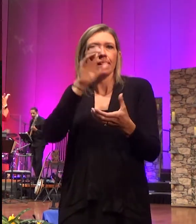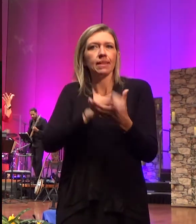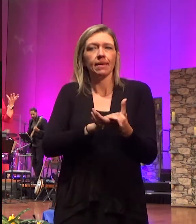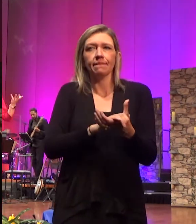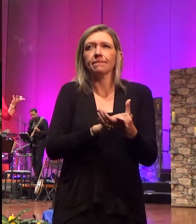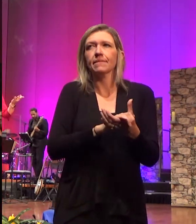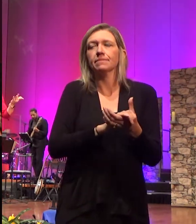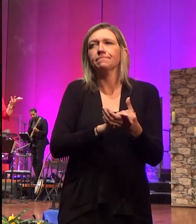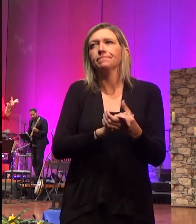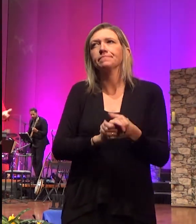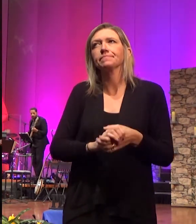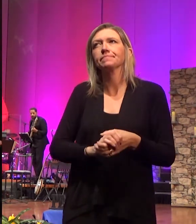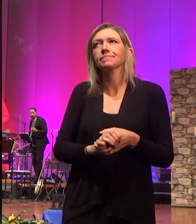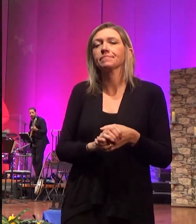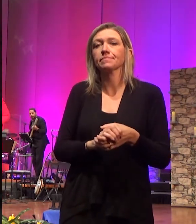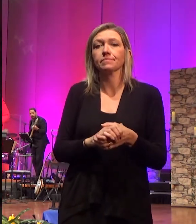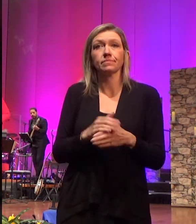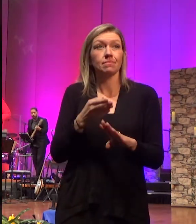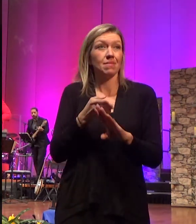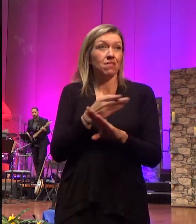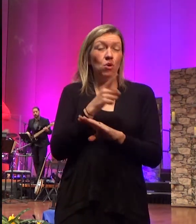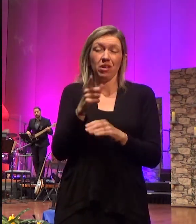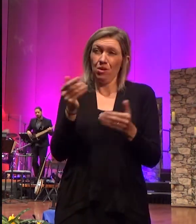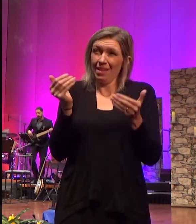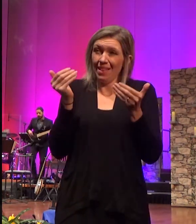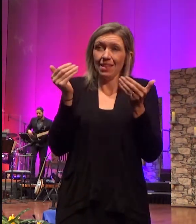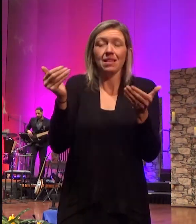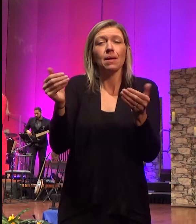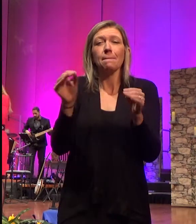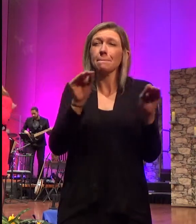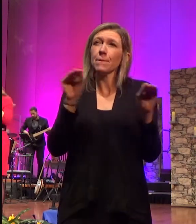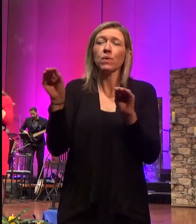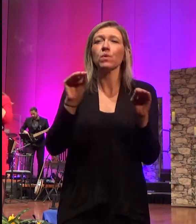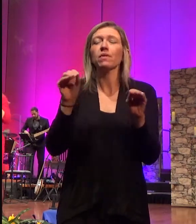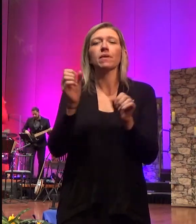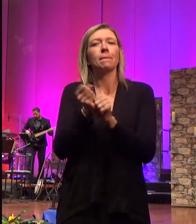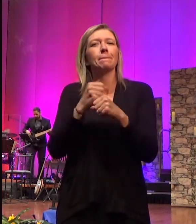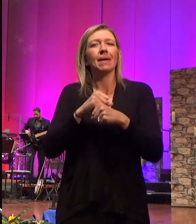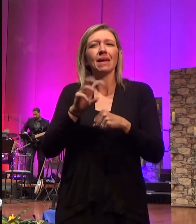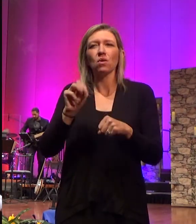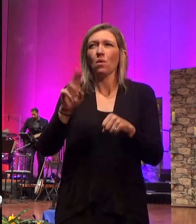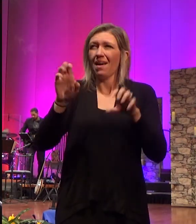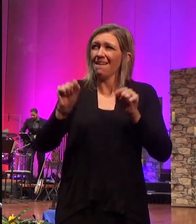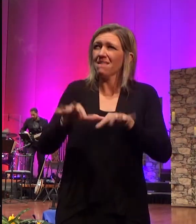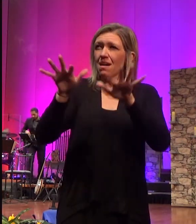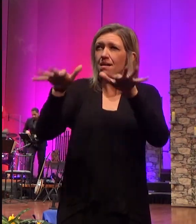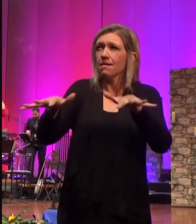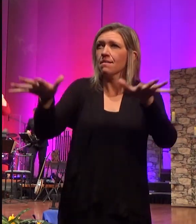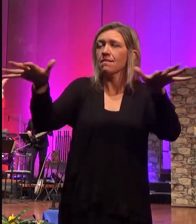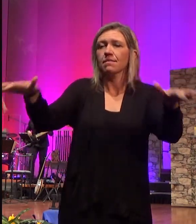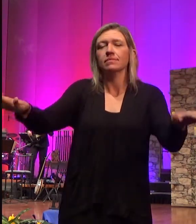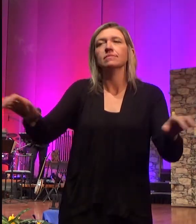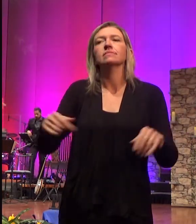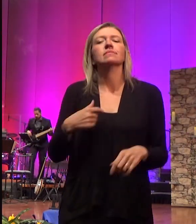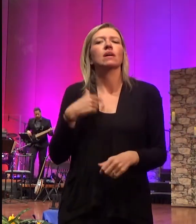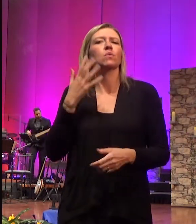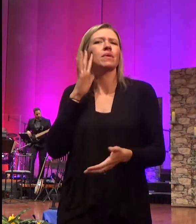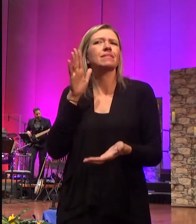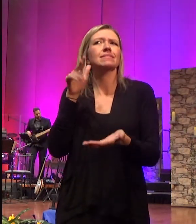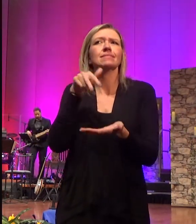it. Before you even move or make way, I